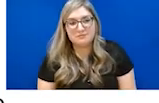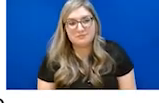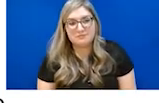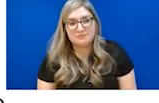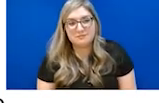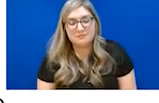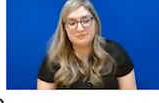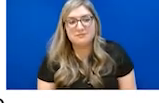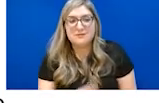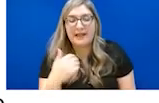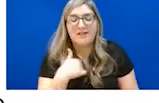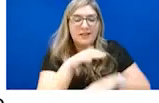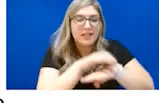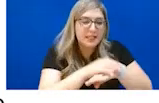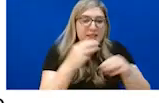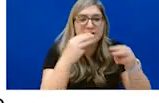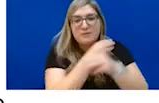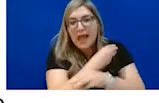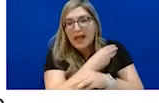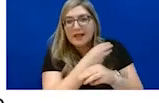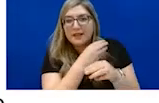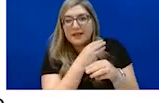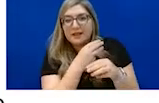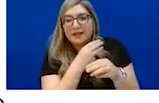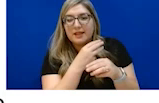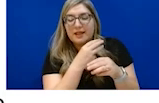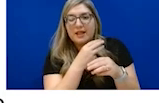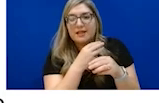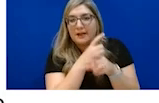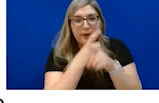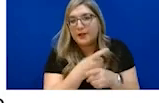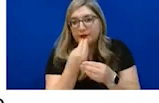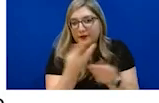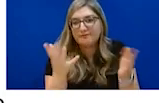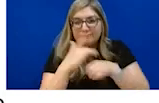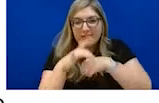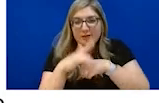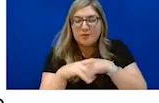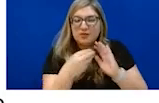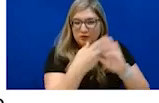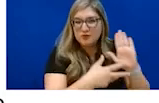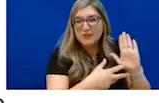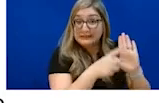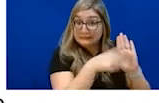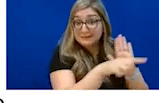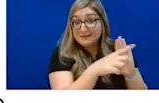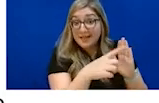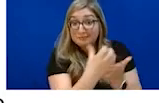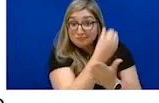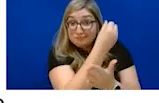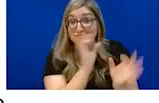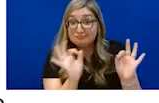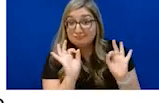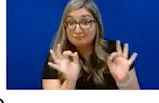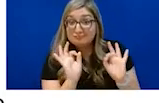available. And that is something that our students are taking advantage of. I spoke with our writing